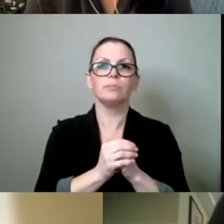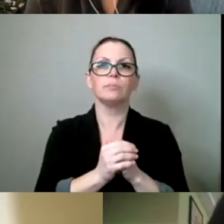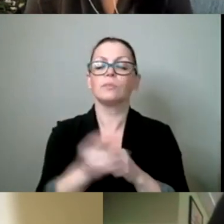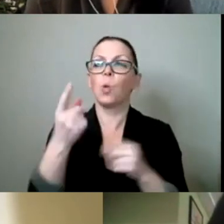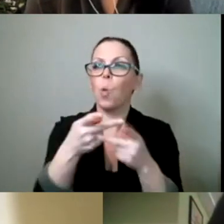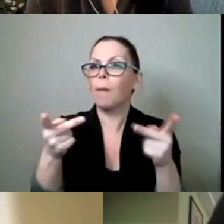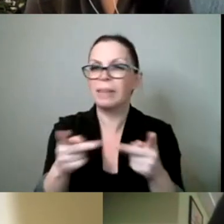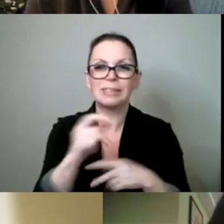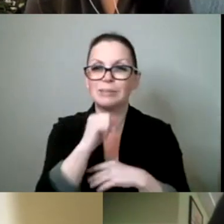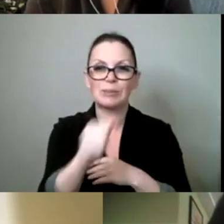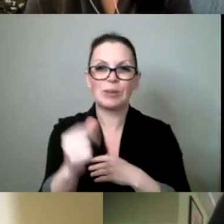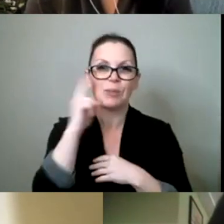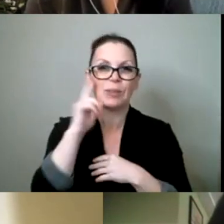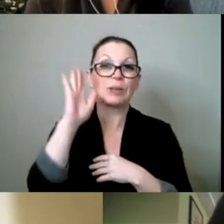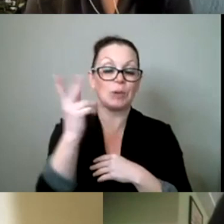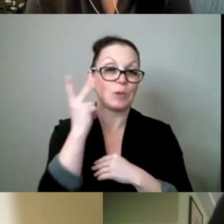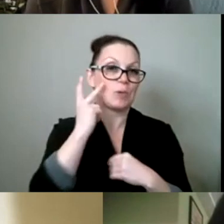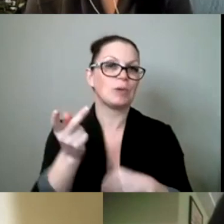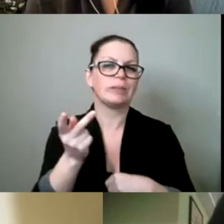think